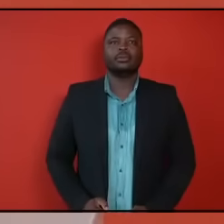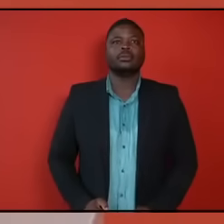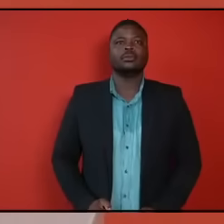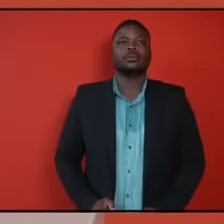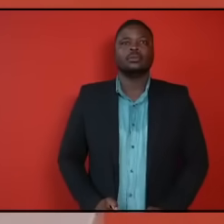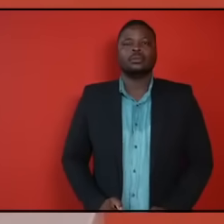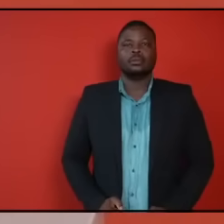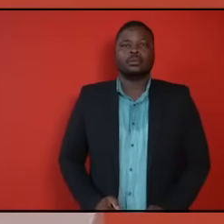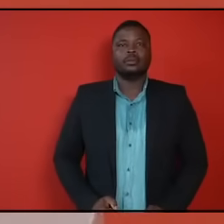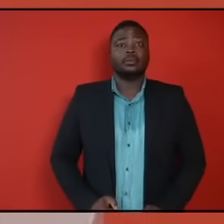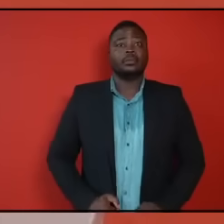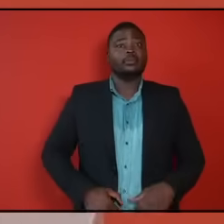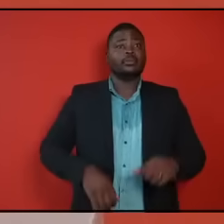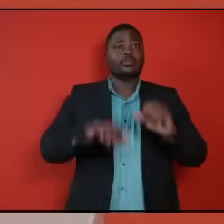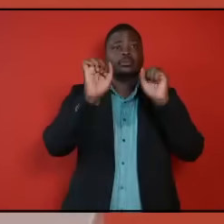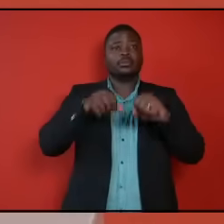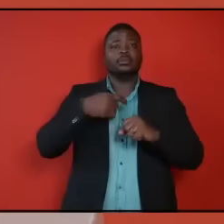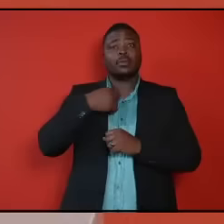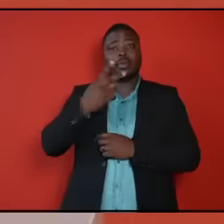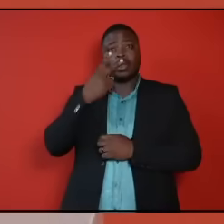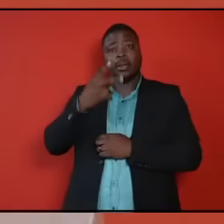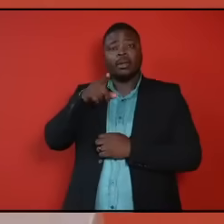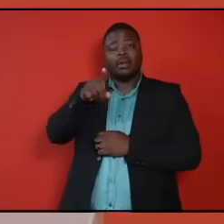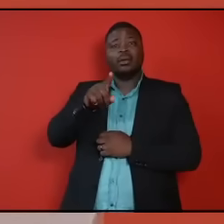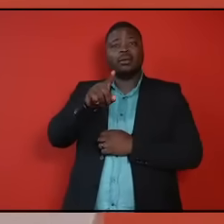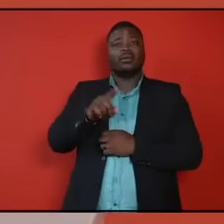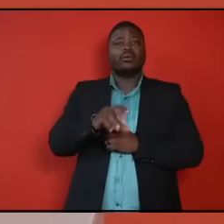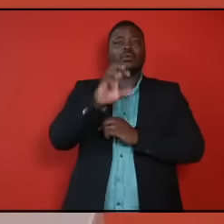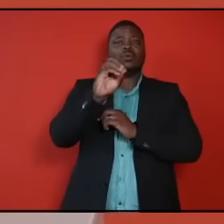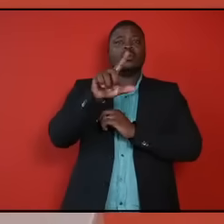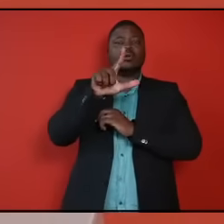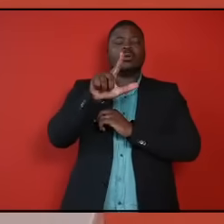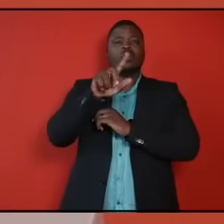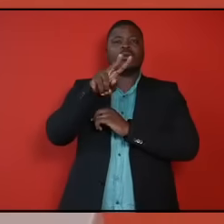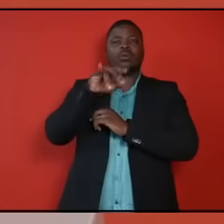that virgin olive oil yesterday,